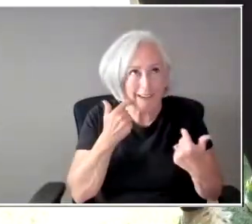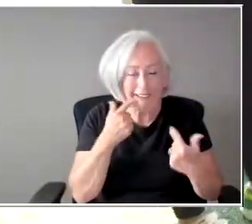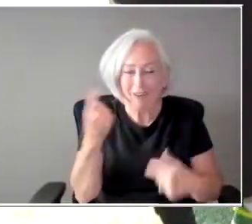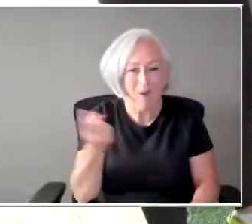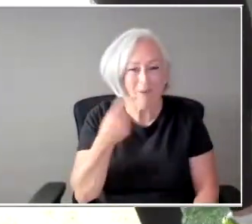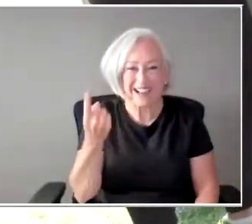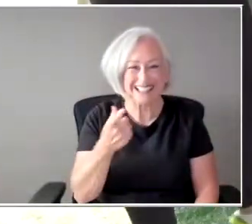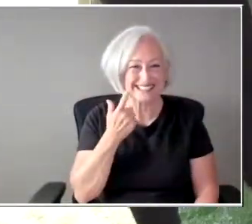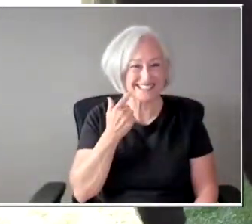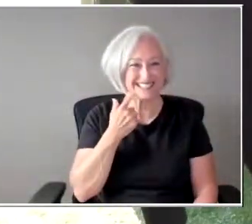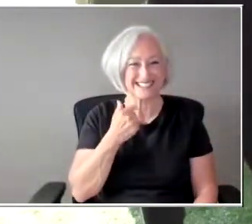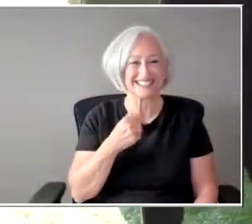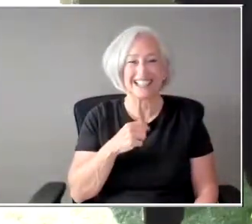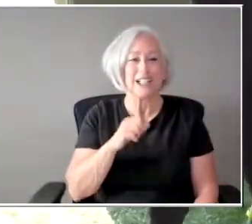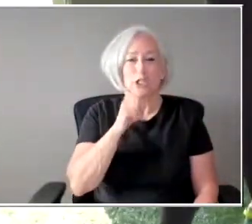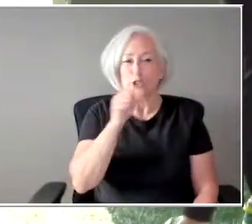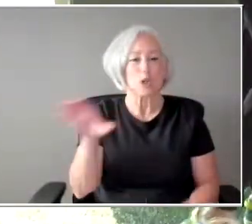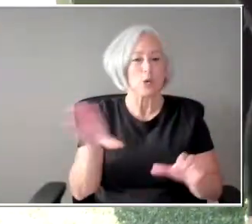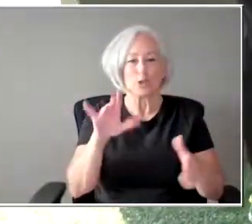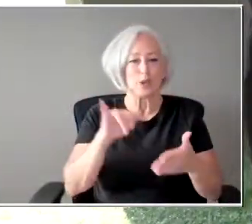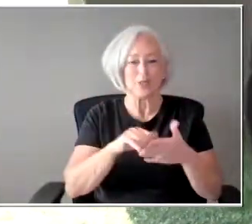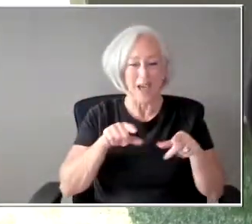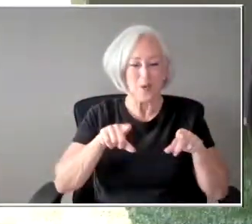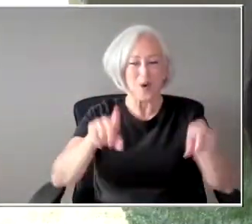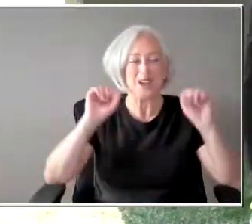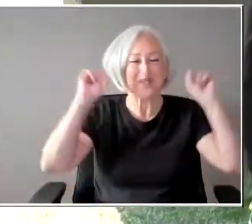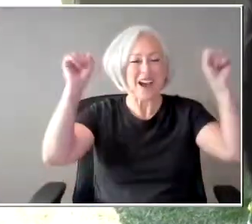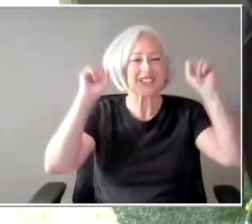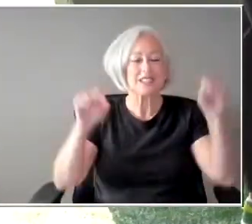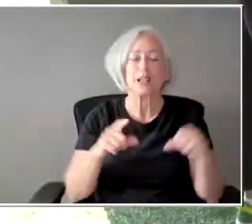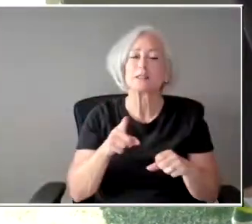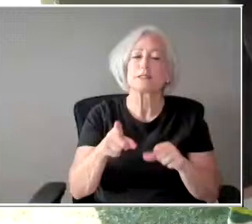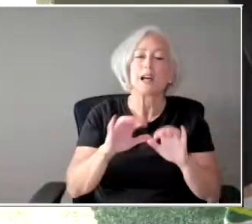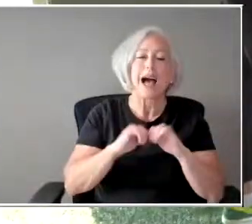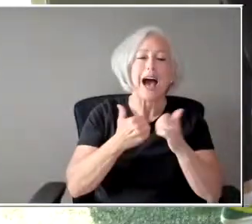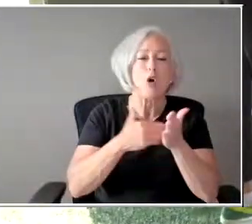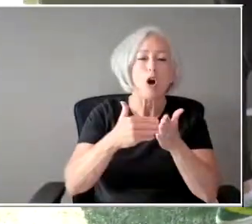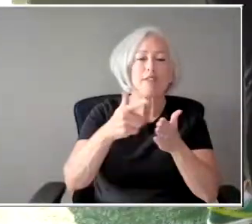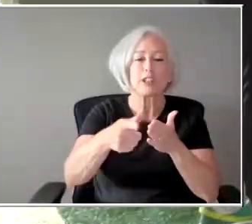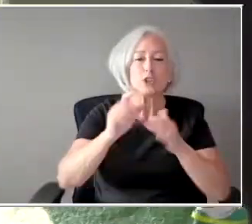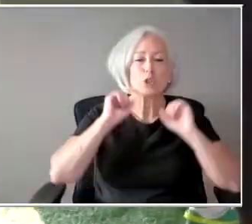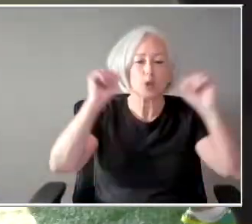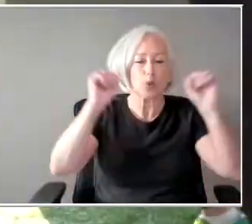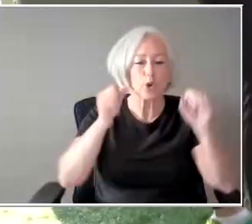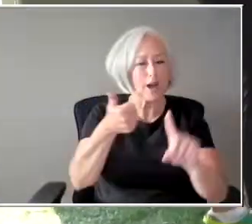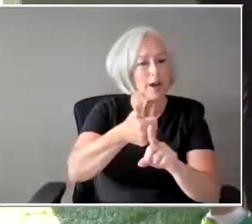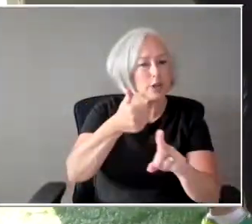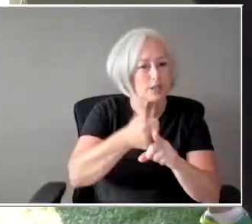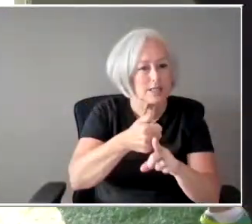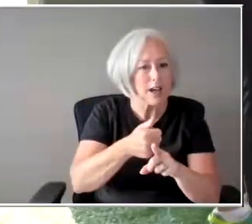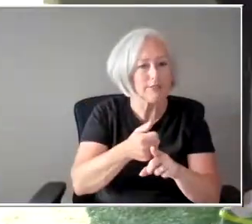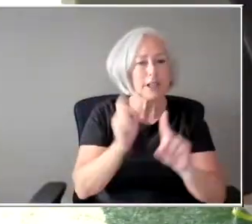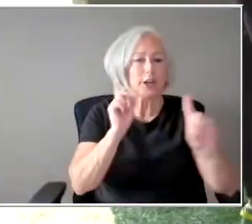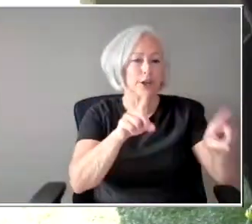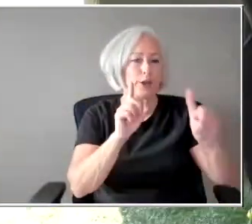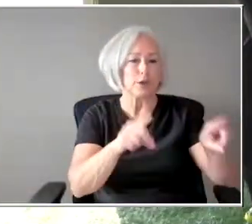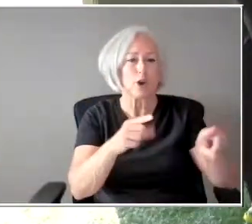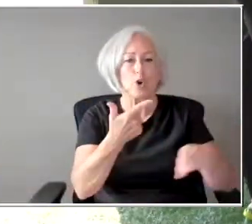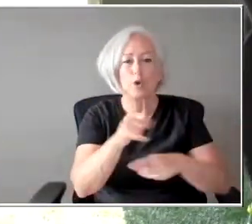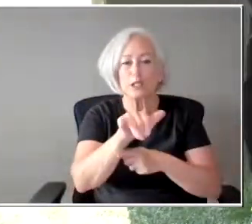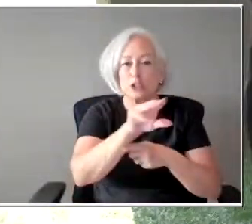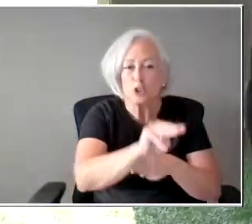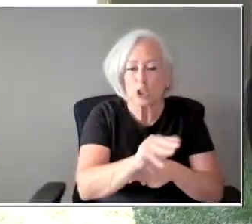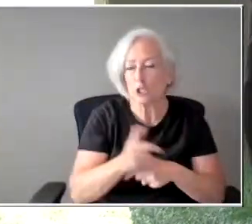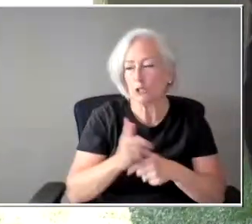and Don't water. do that when you're exercising, right? How often do you No work coffee. out a week? Do you mix it up? You go to the gym? You run? Just